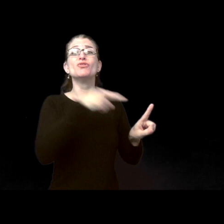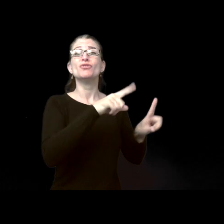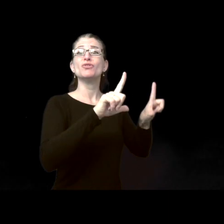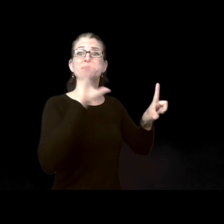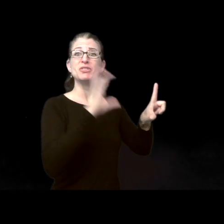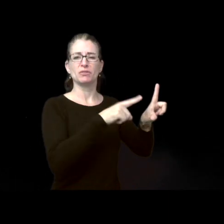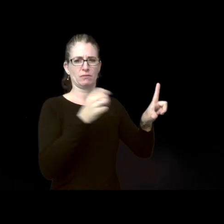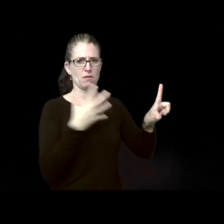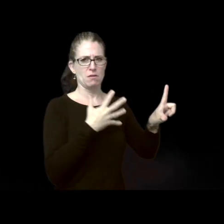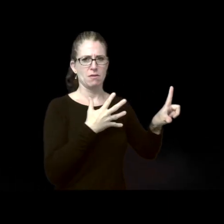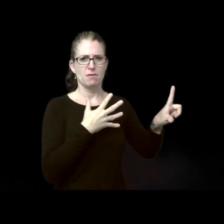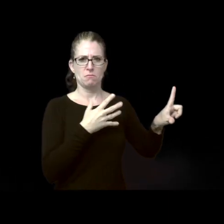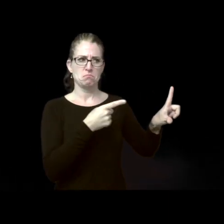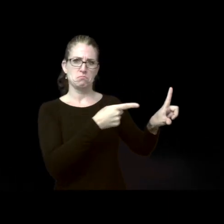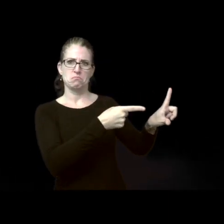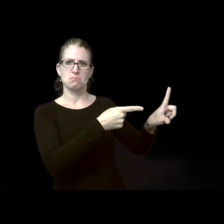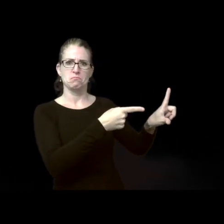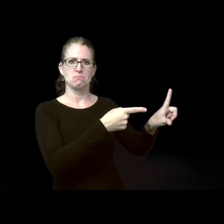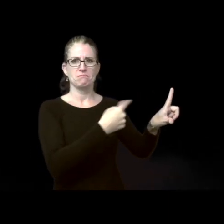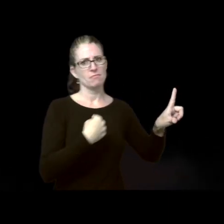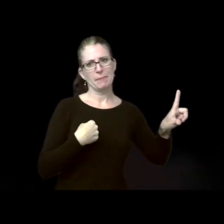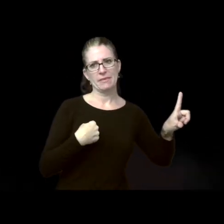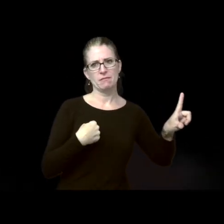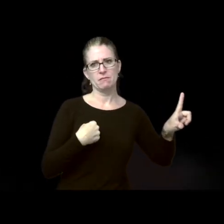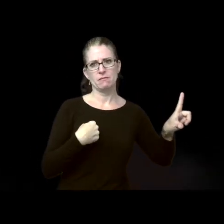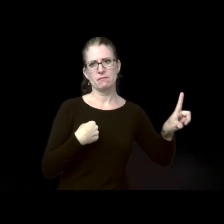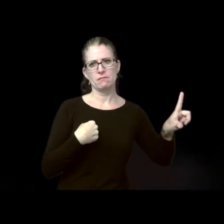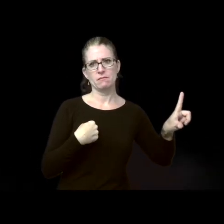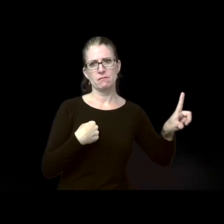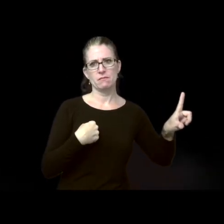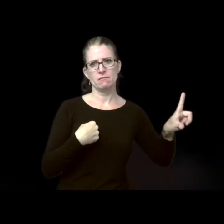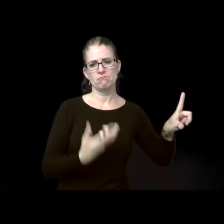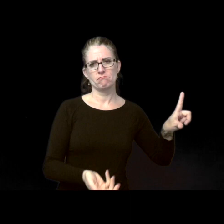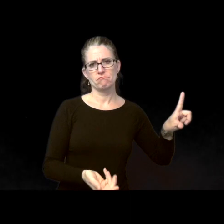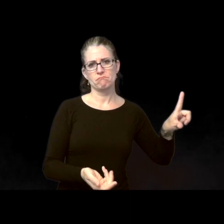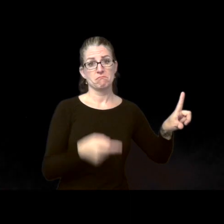Because the girl in that picture is scared. Not me.